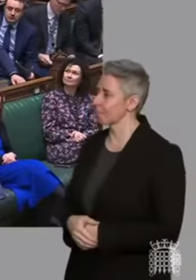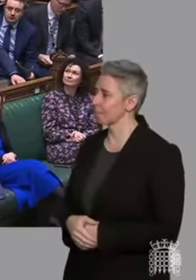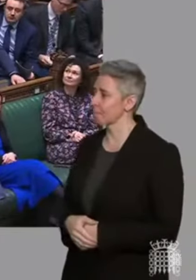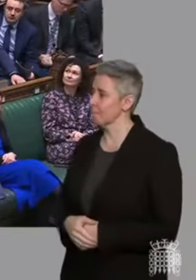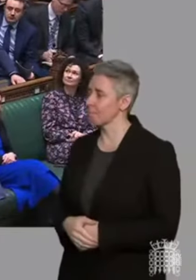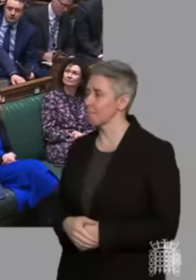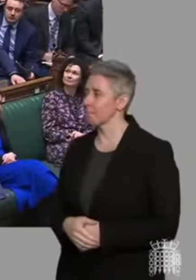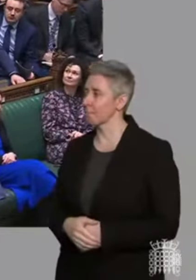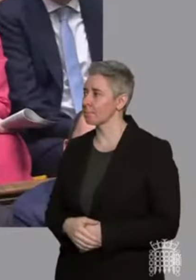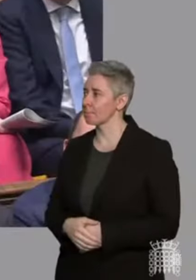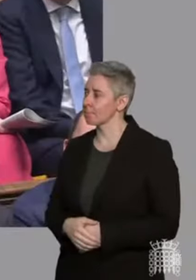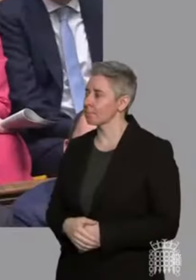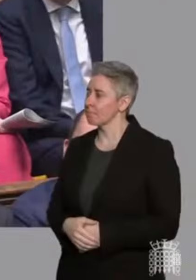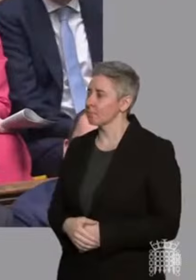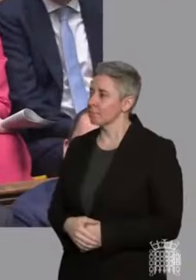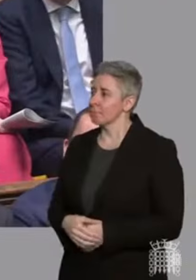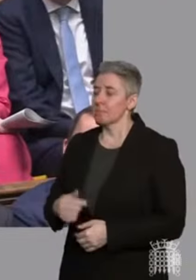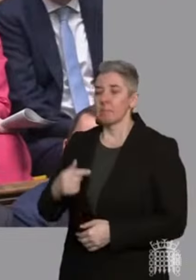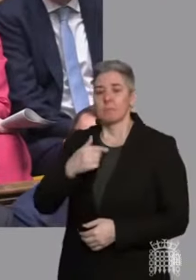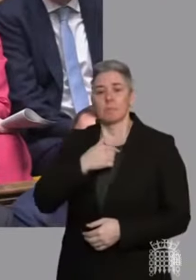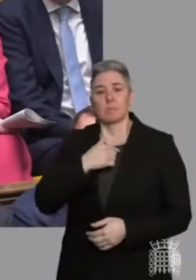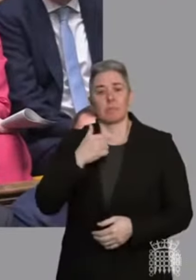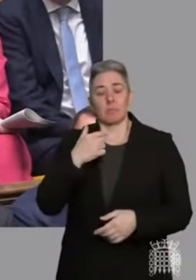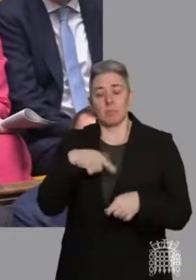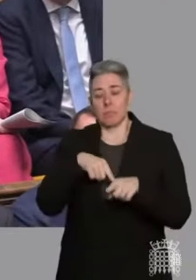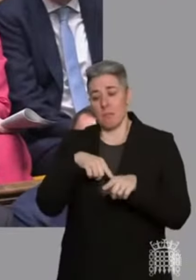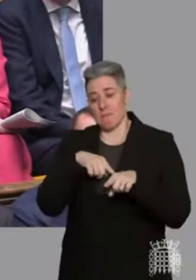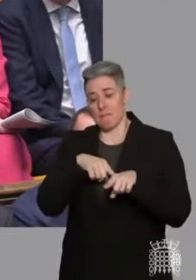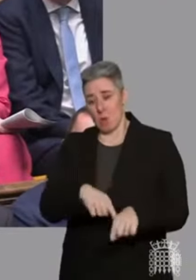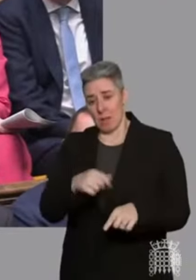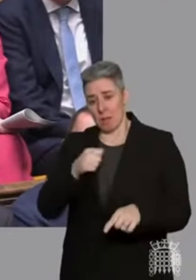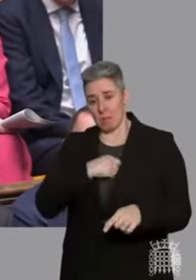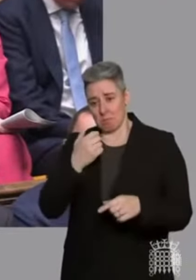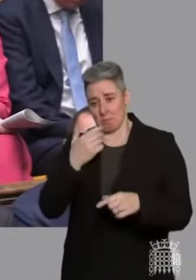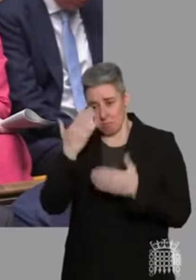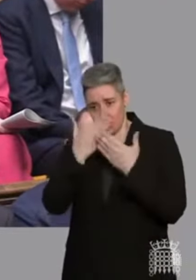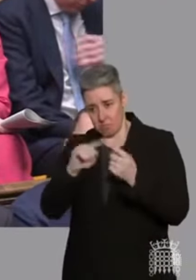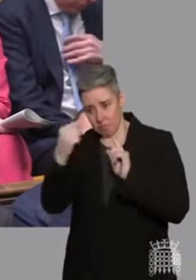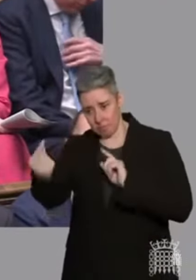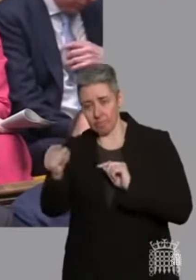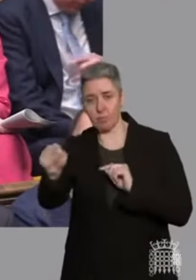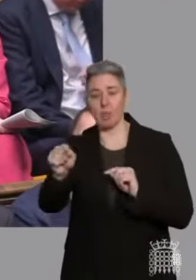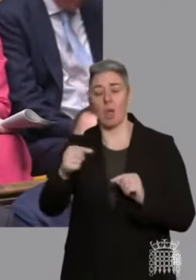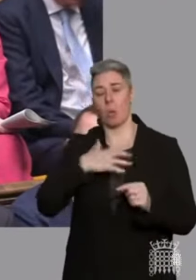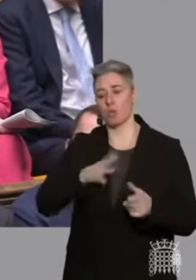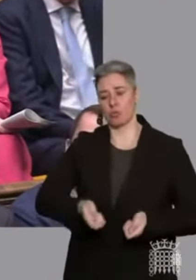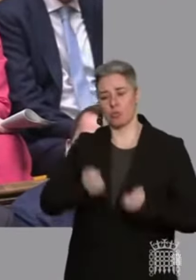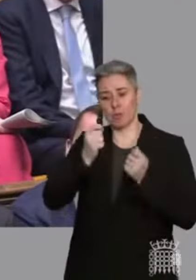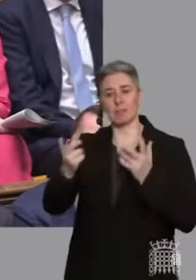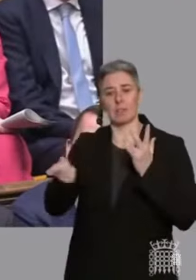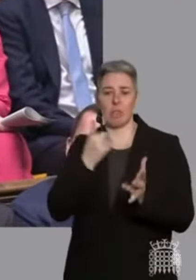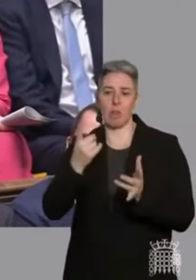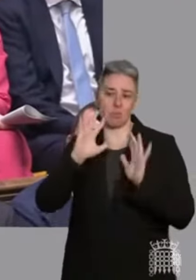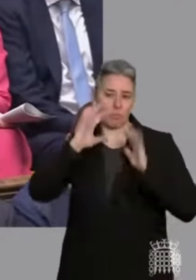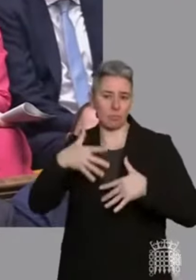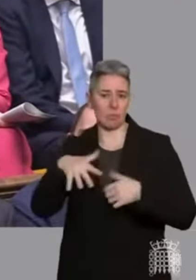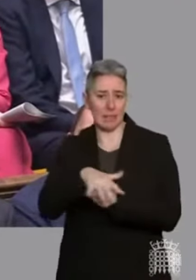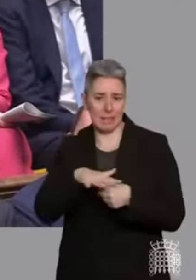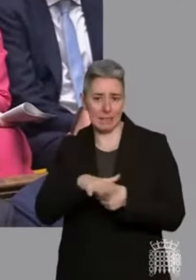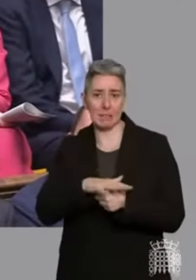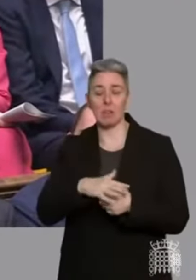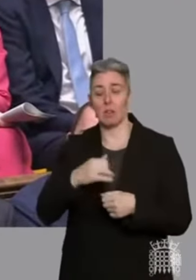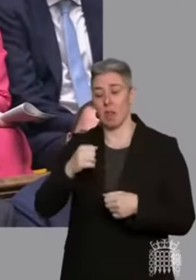troubling case. My constituent retired from the police force to care for his wife, working a part-time job to help pay the bills. As